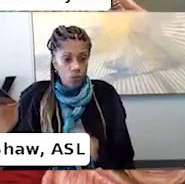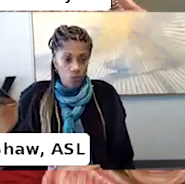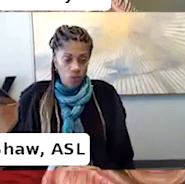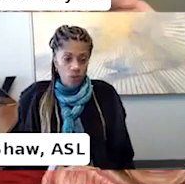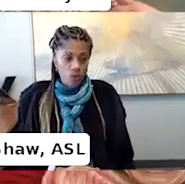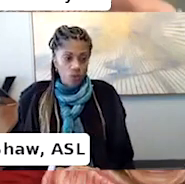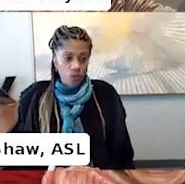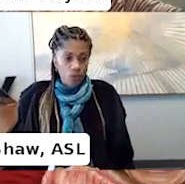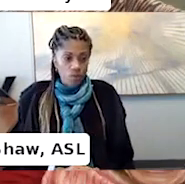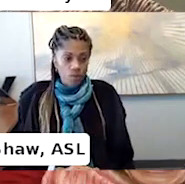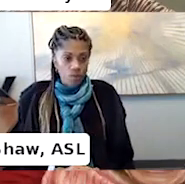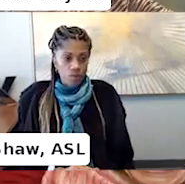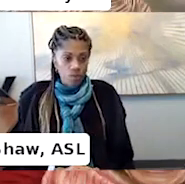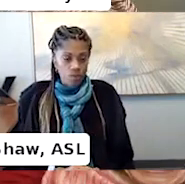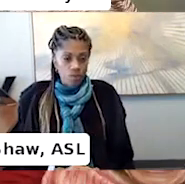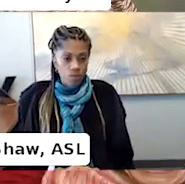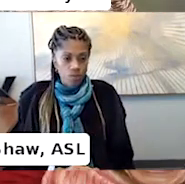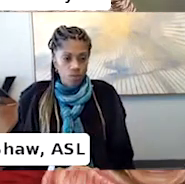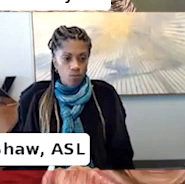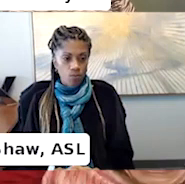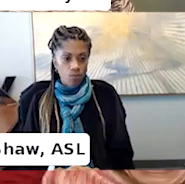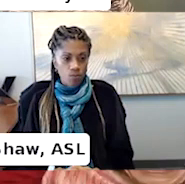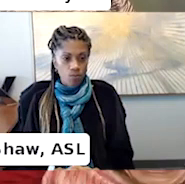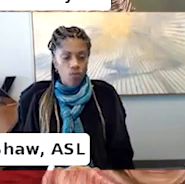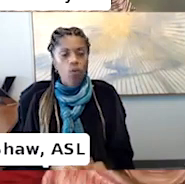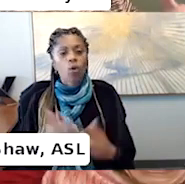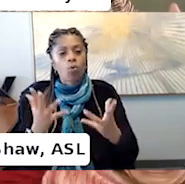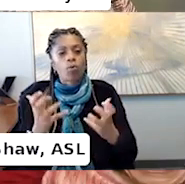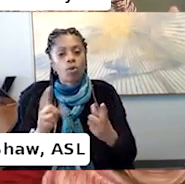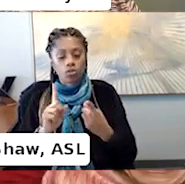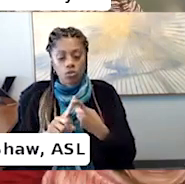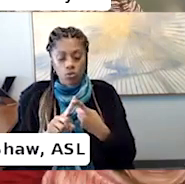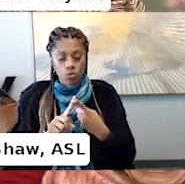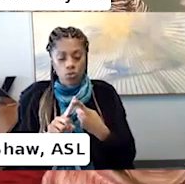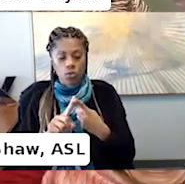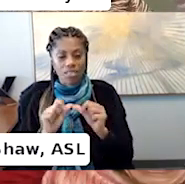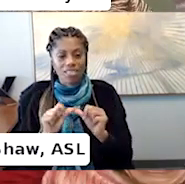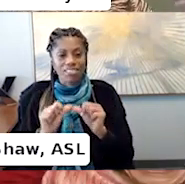to do is to further evolve this legacy of work that we're doing, where we're collecting